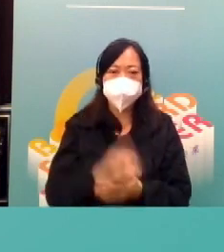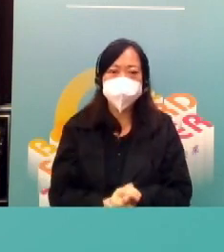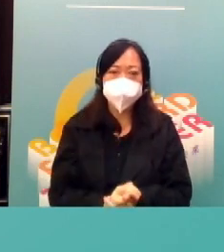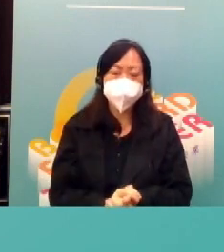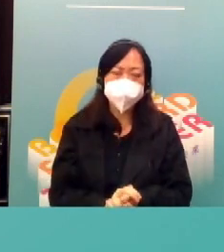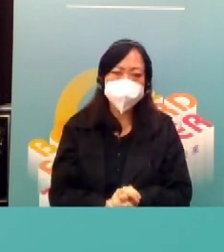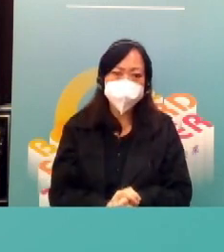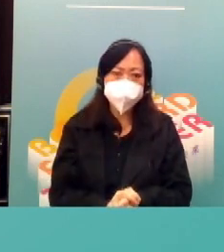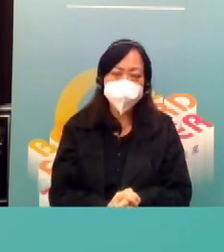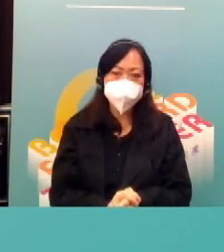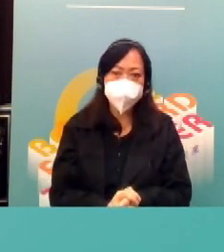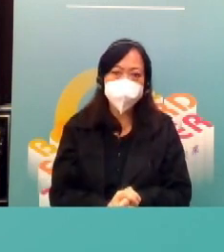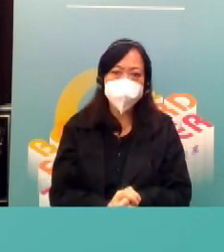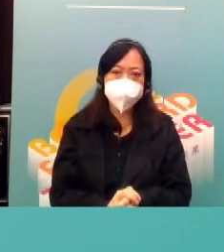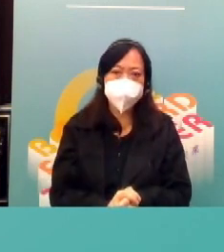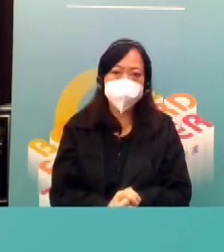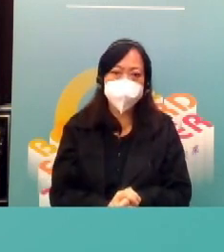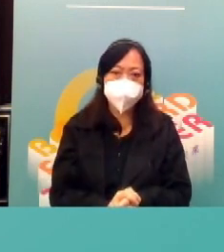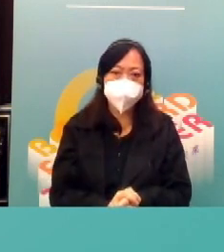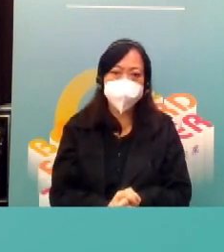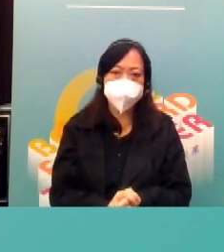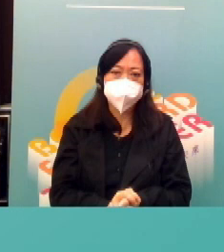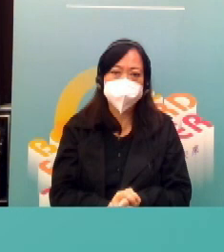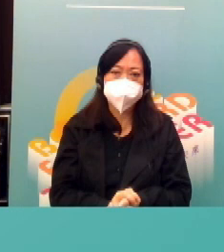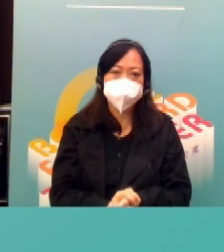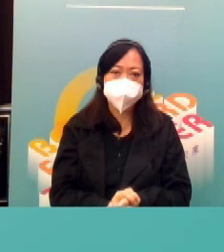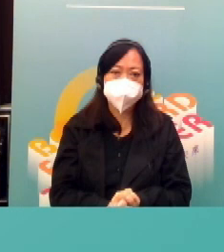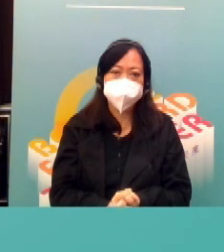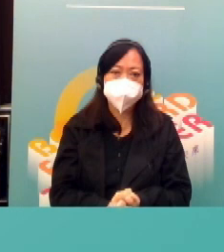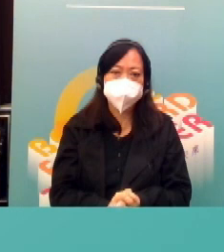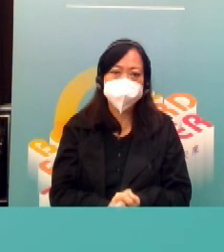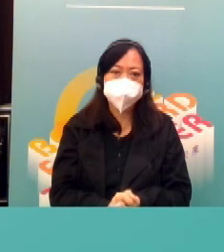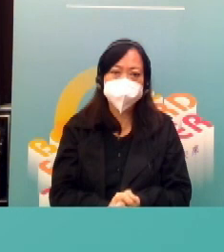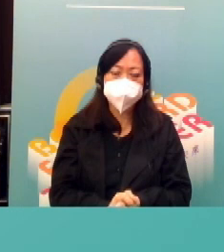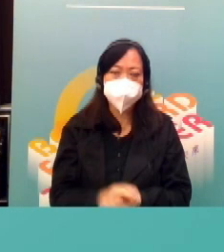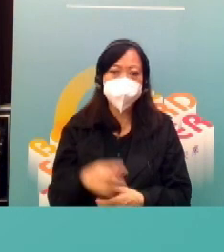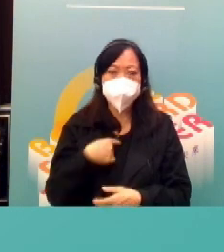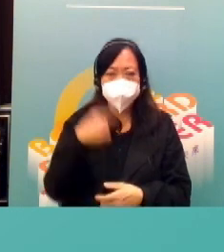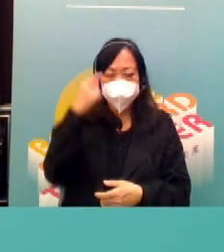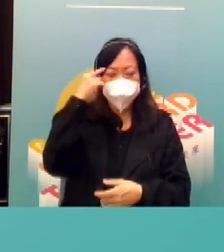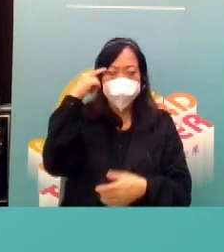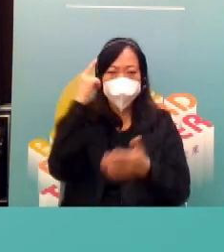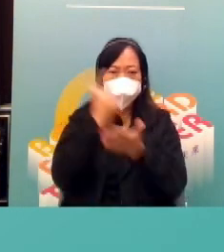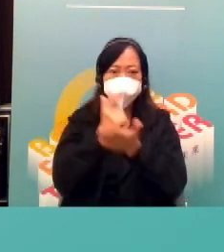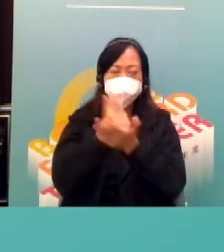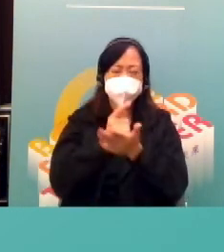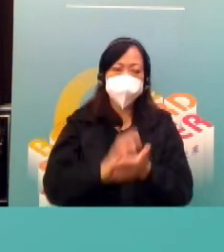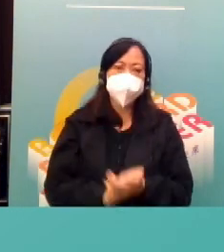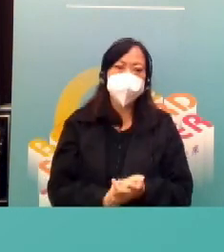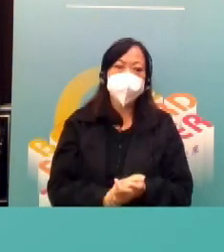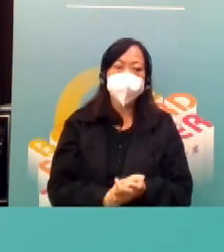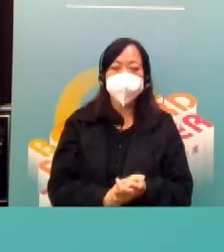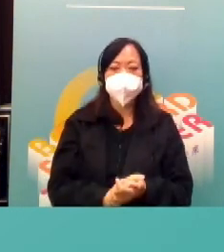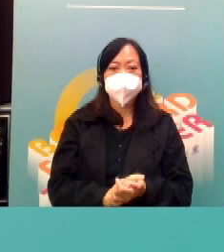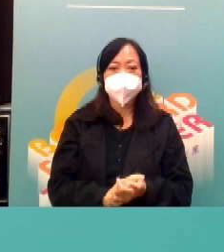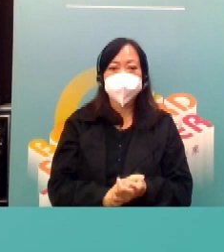leveraged. I think there's a bit of that as well. But I think the most important thing really is just for